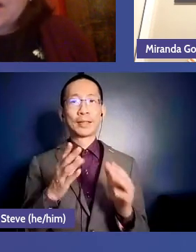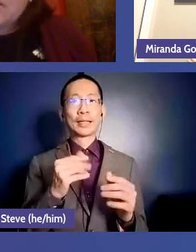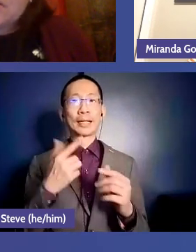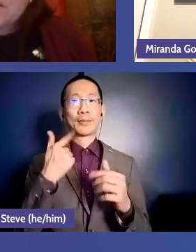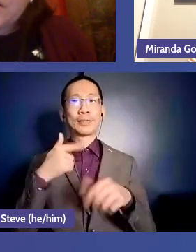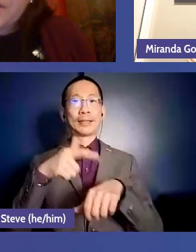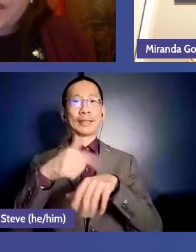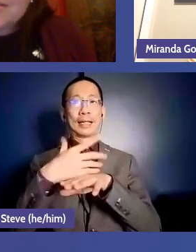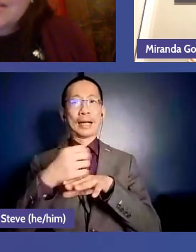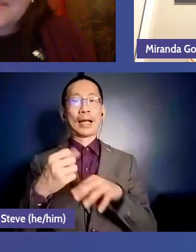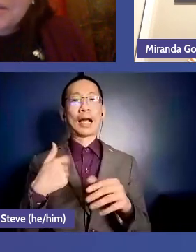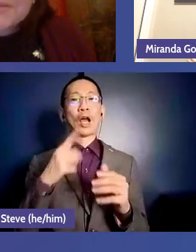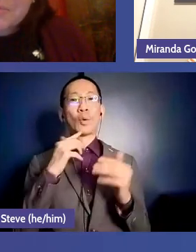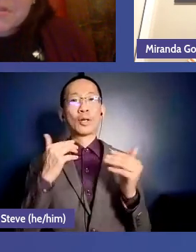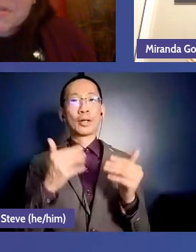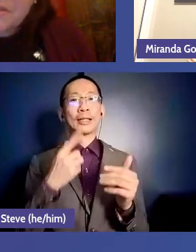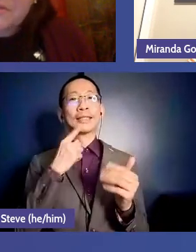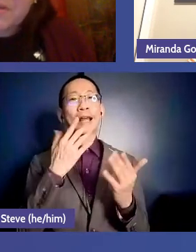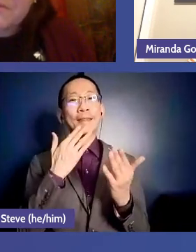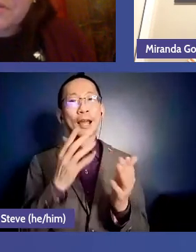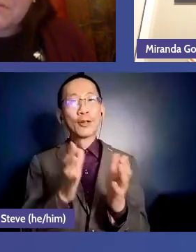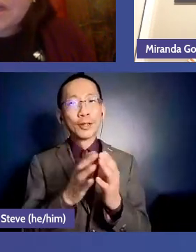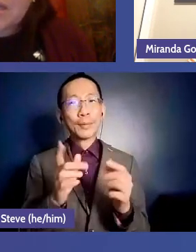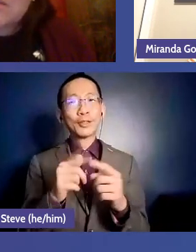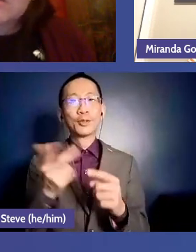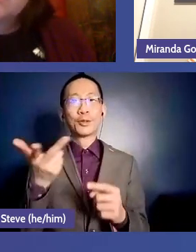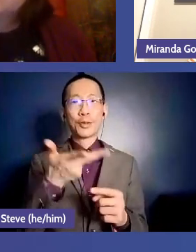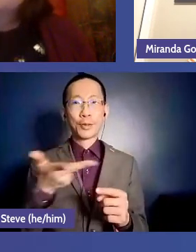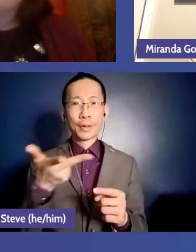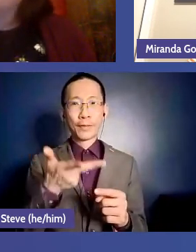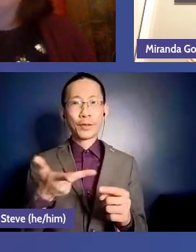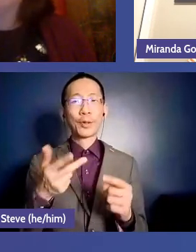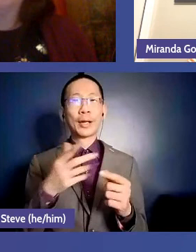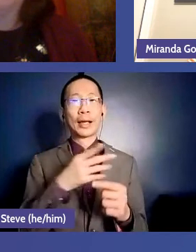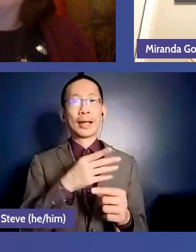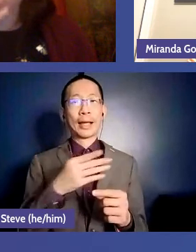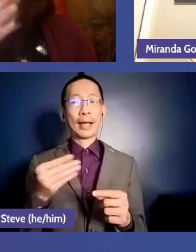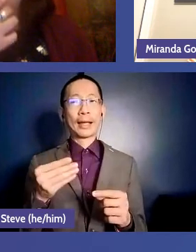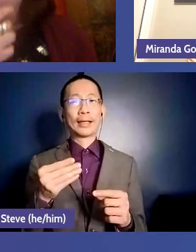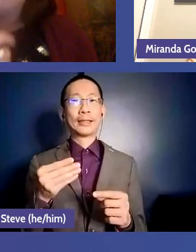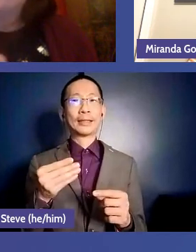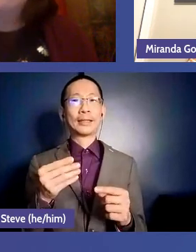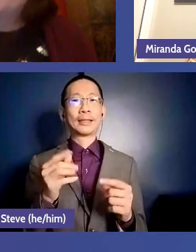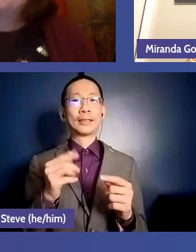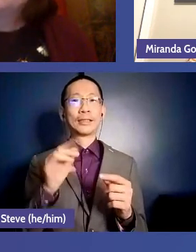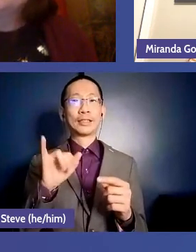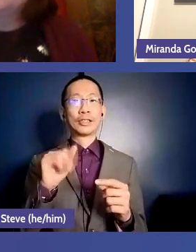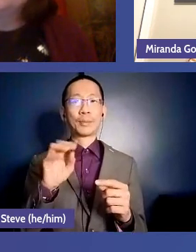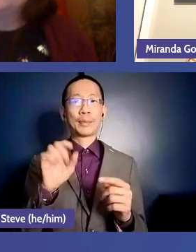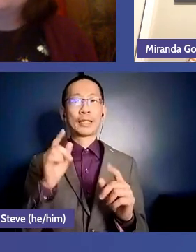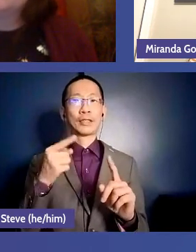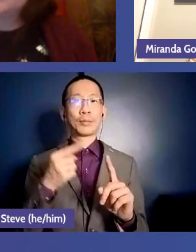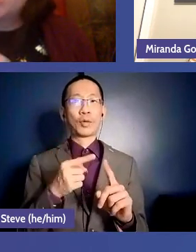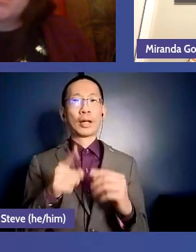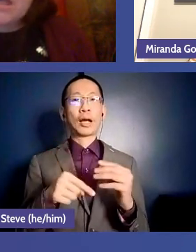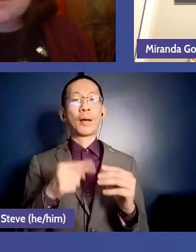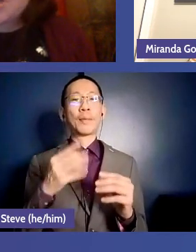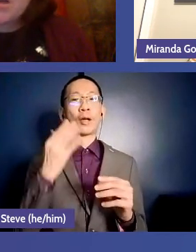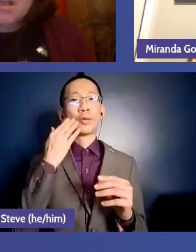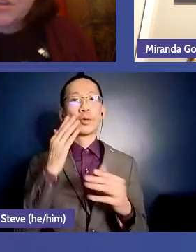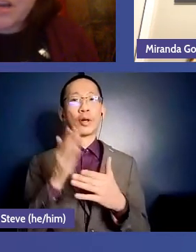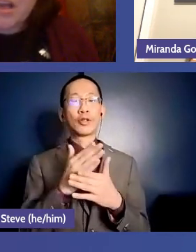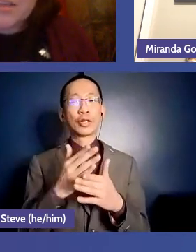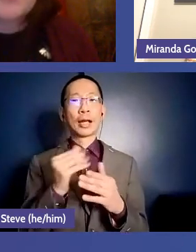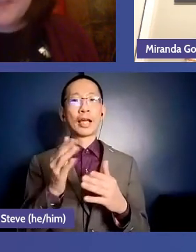we're at time, I'll go ahead and say thank you so much to the three of you. And think to Jamil's point about, you know, sharing